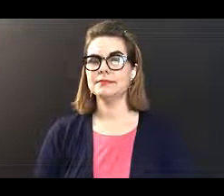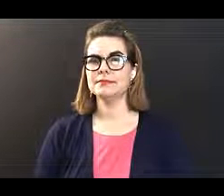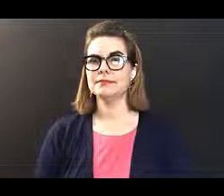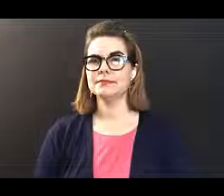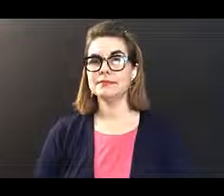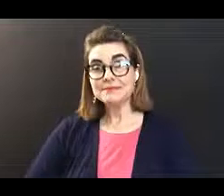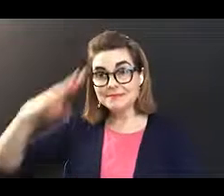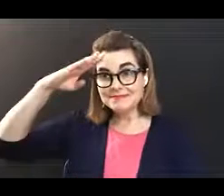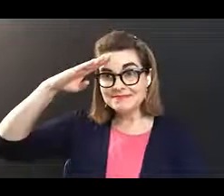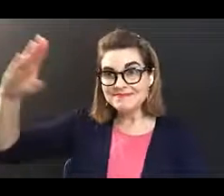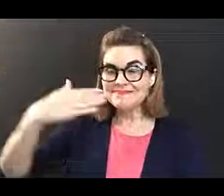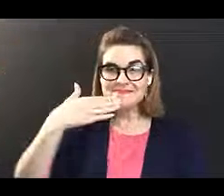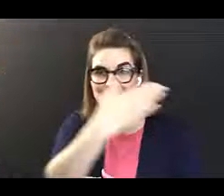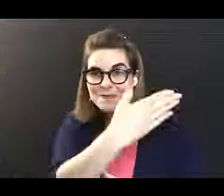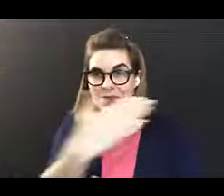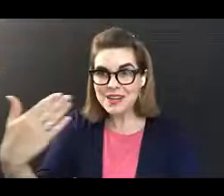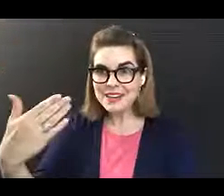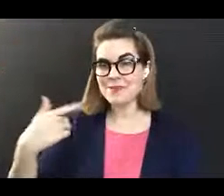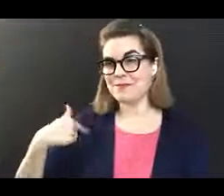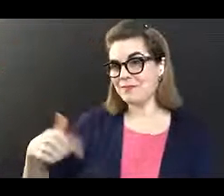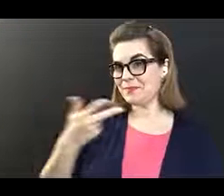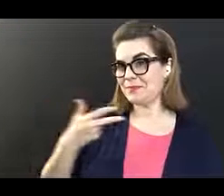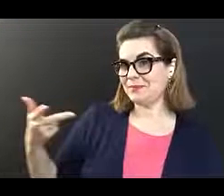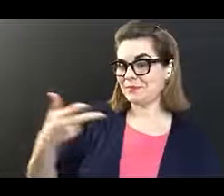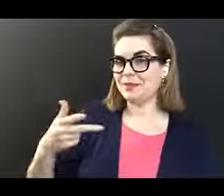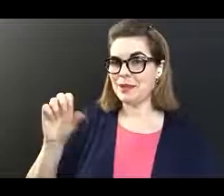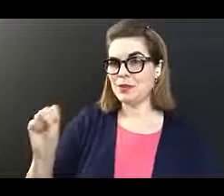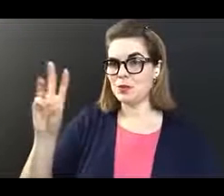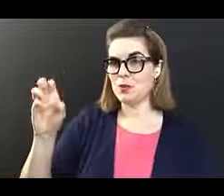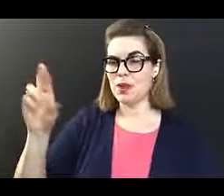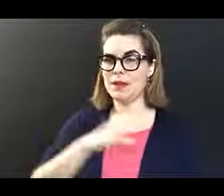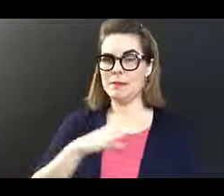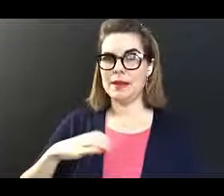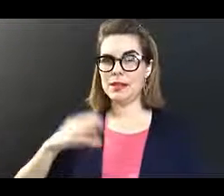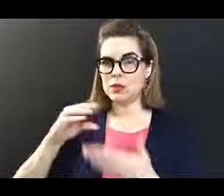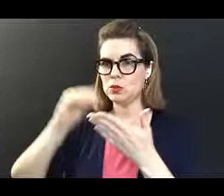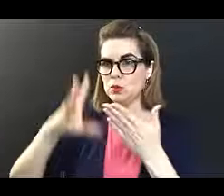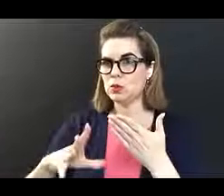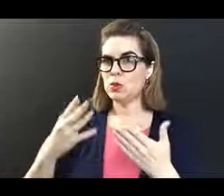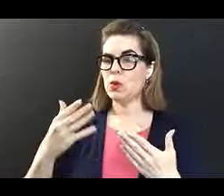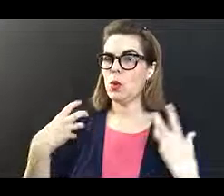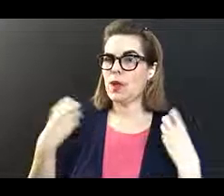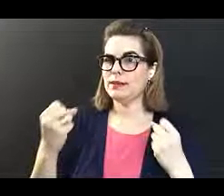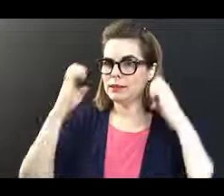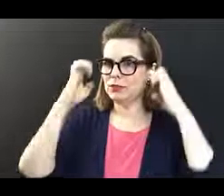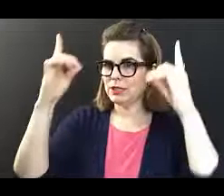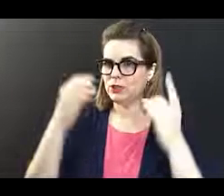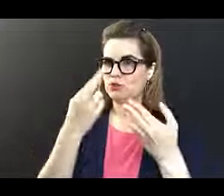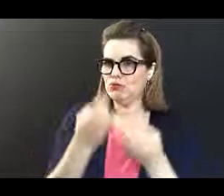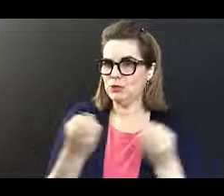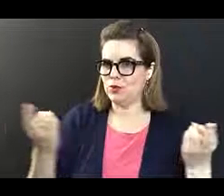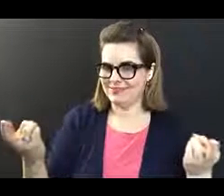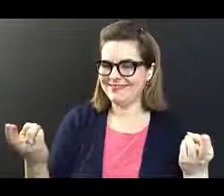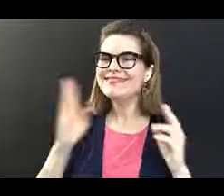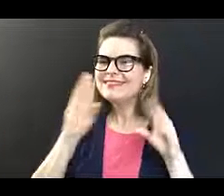Hi, so hello, good morning. We are the SWEAR Committee, which stands for Student Wellness, Education, and Resources. And today we're just gonna update